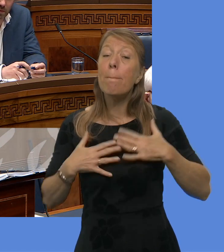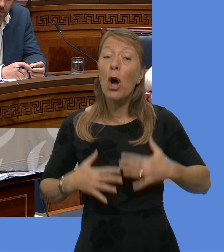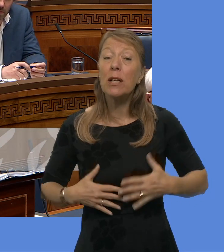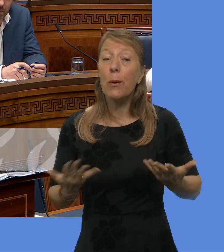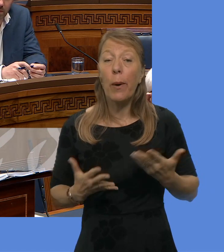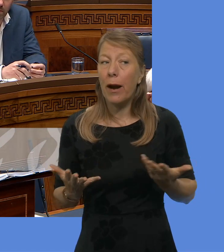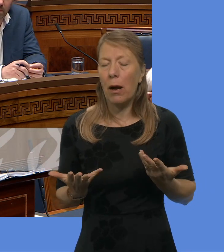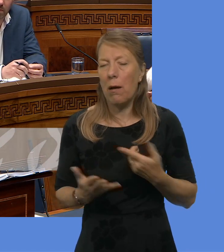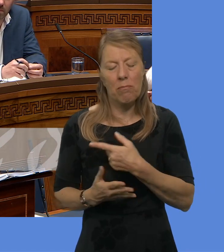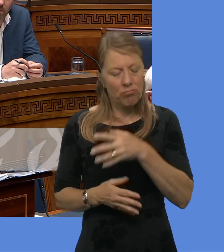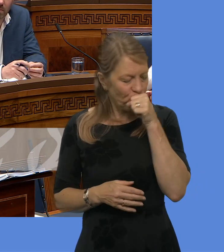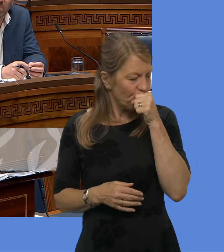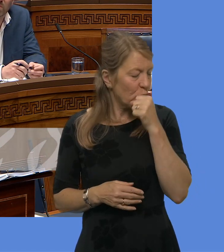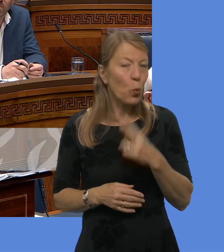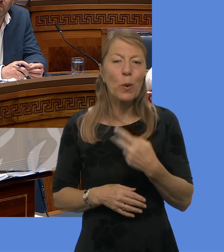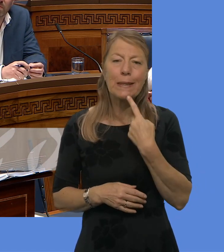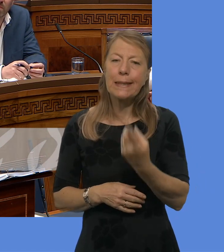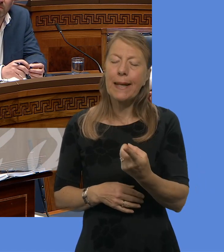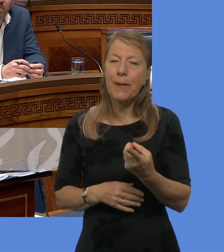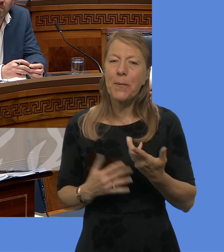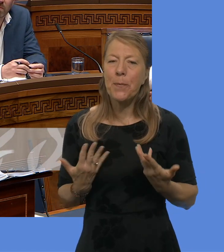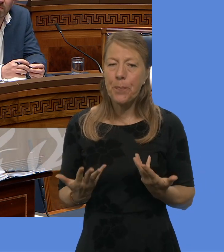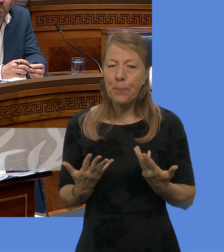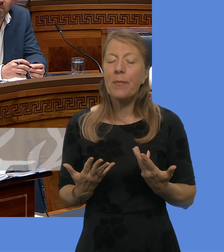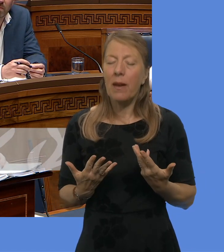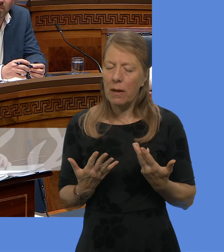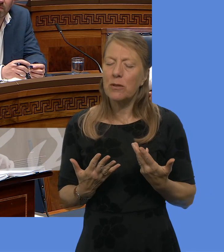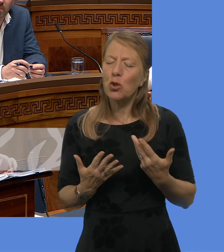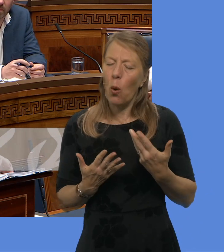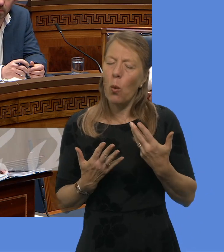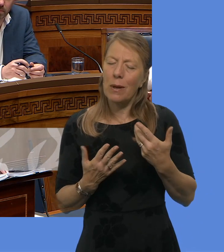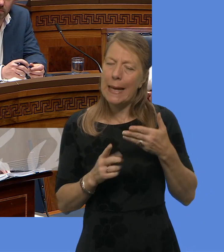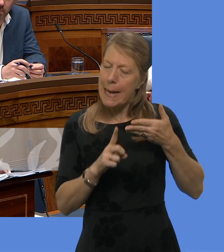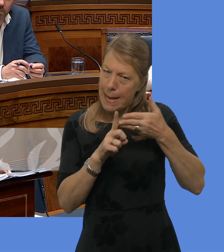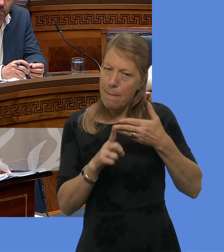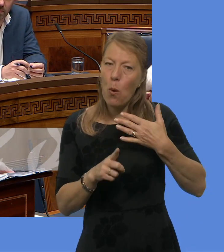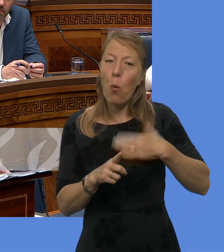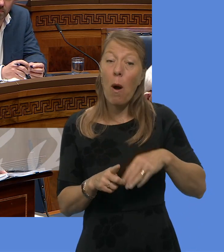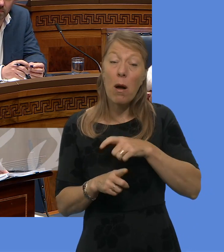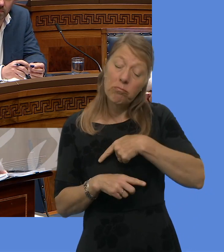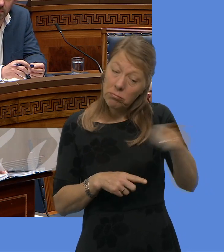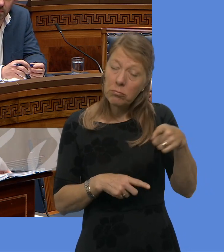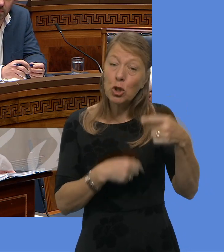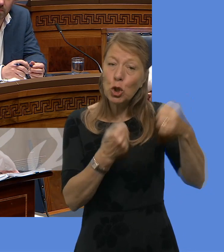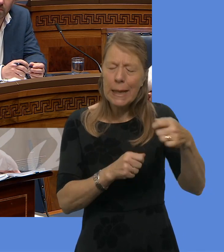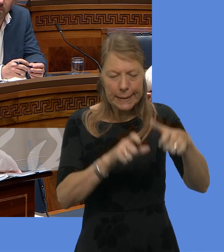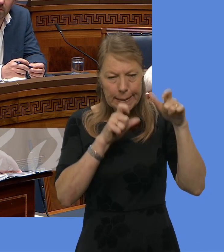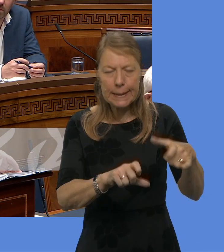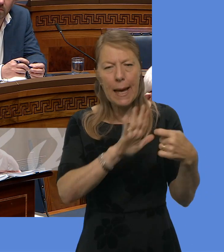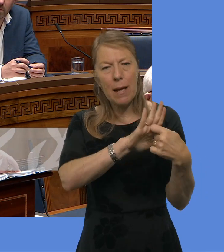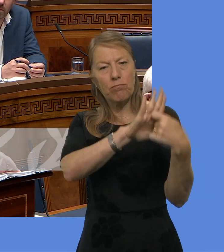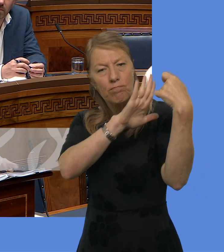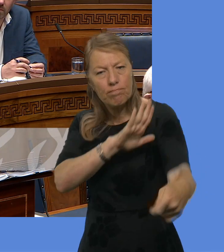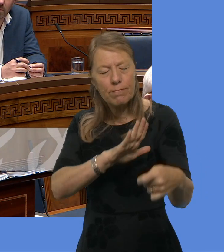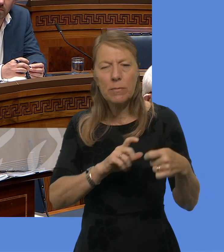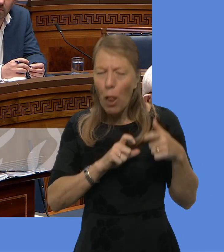be a significant increase in the murderer's life sentence tariff to reflect their ongoing failure to disclose critical information, coupled with the opportunity